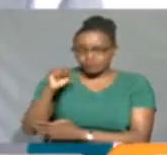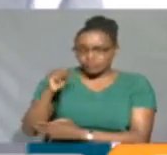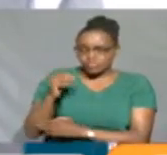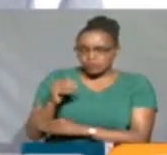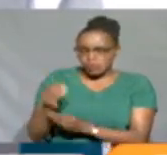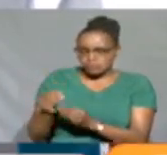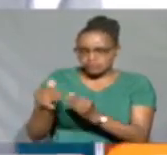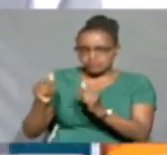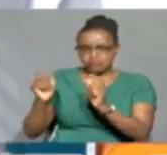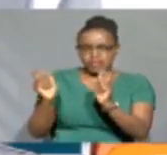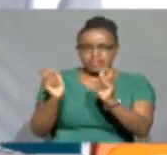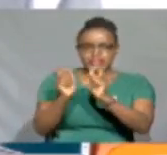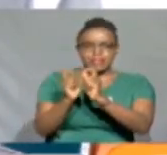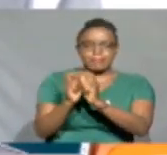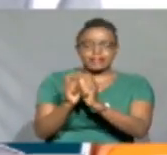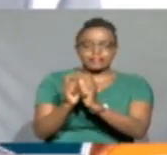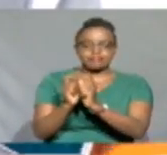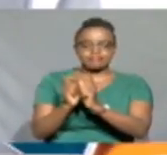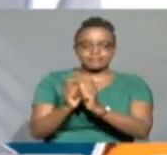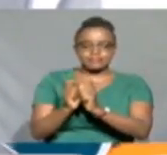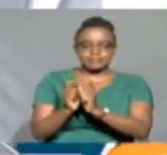overcome the pain,